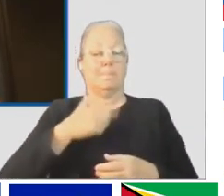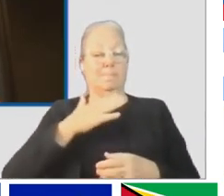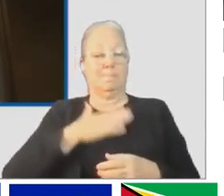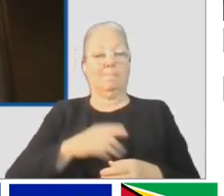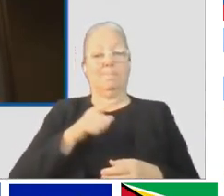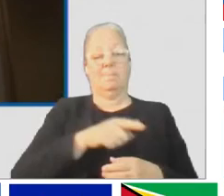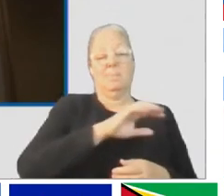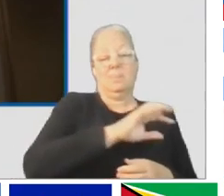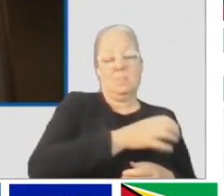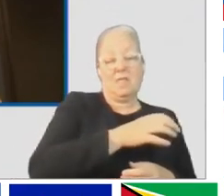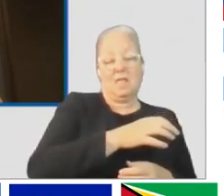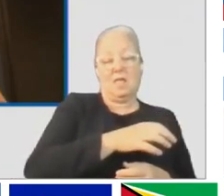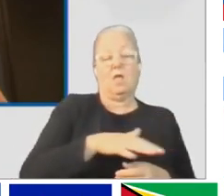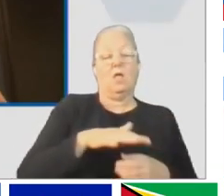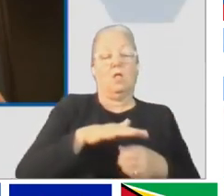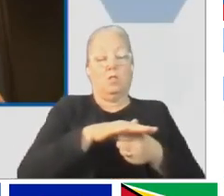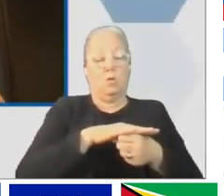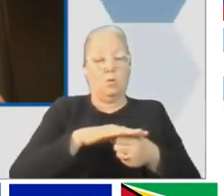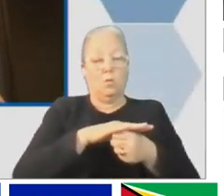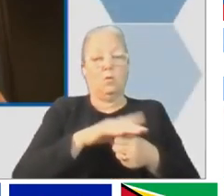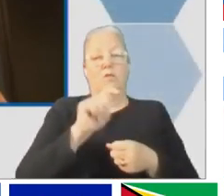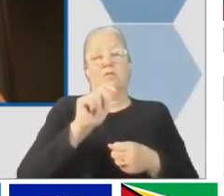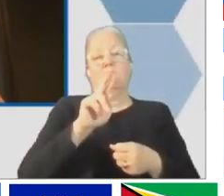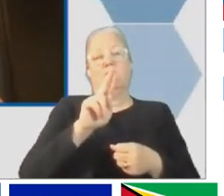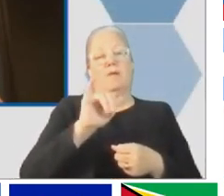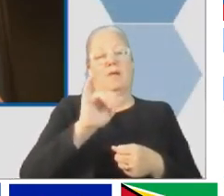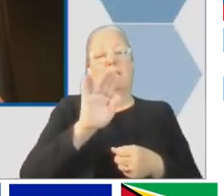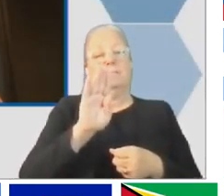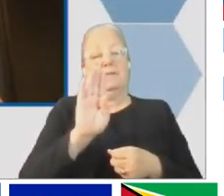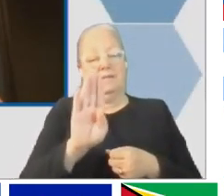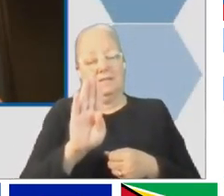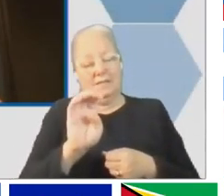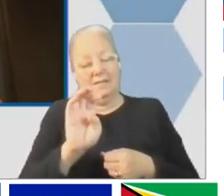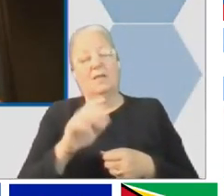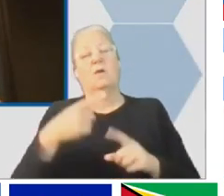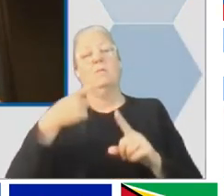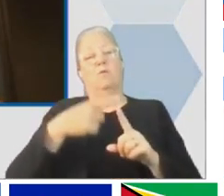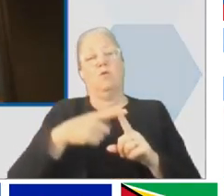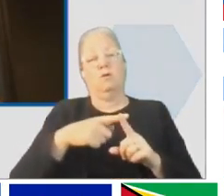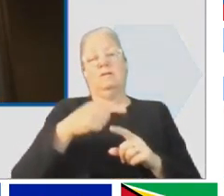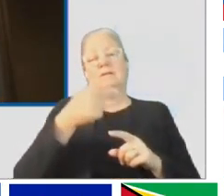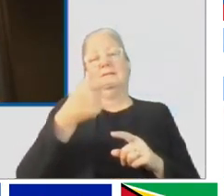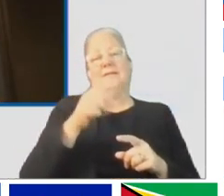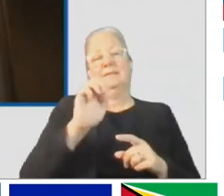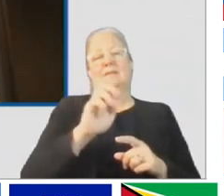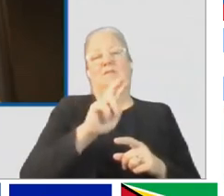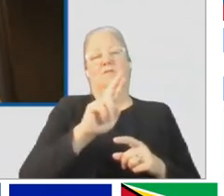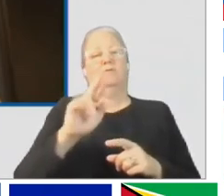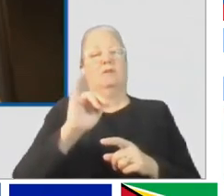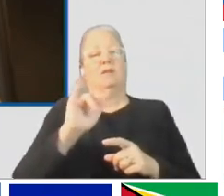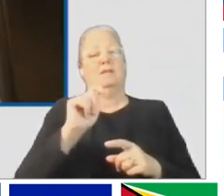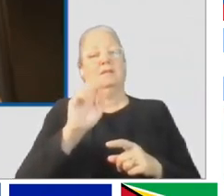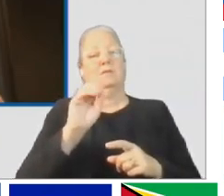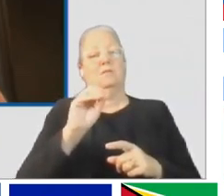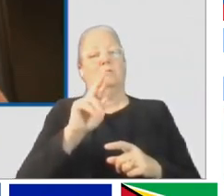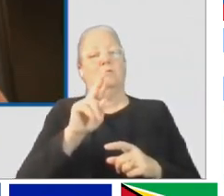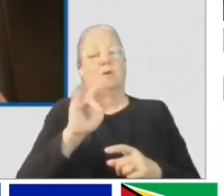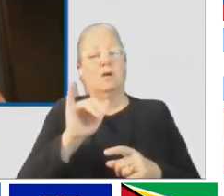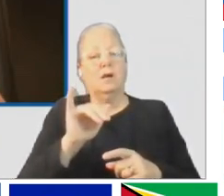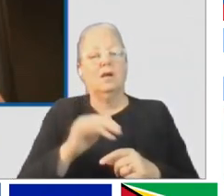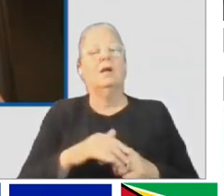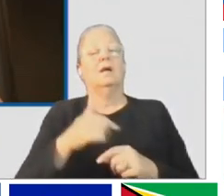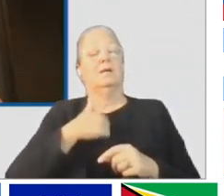tribal, and territories. Coordination bodies participate in these daily resource adjudication processes at all levels of government.